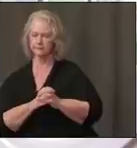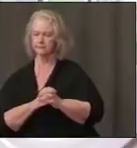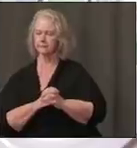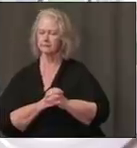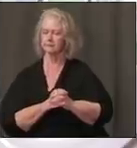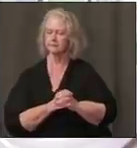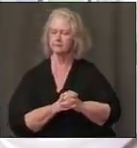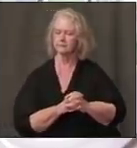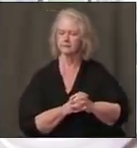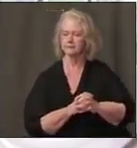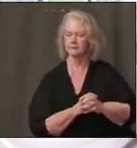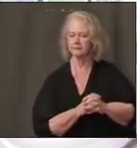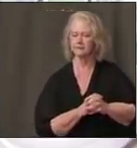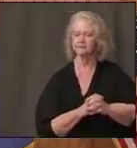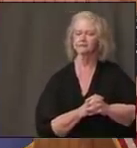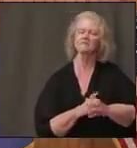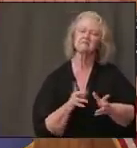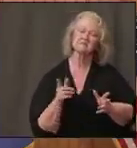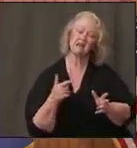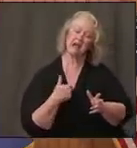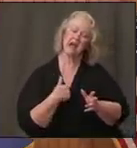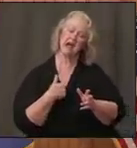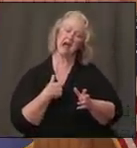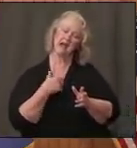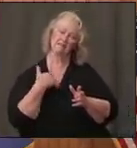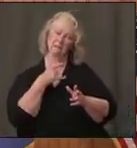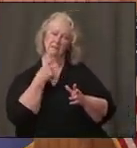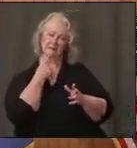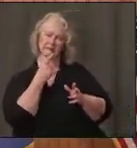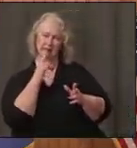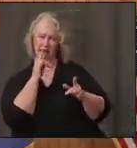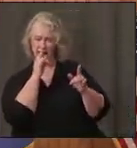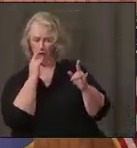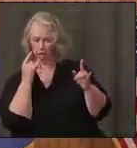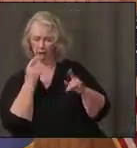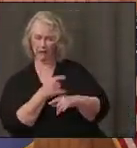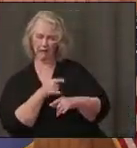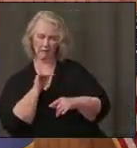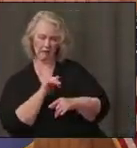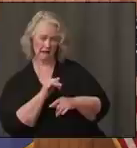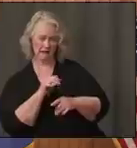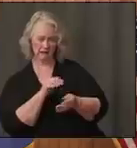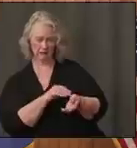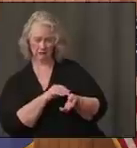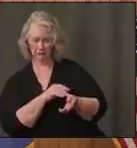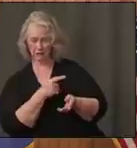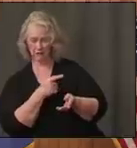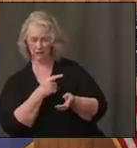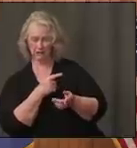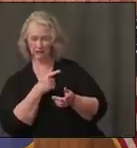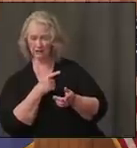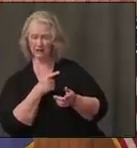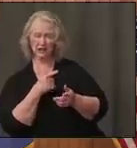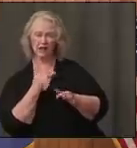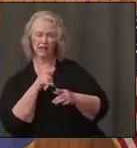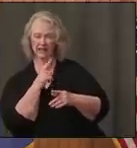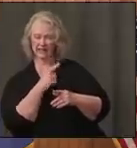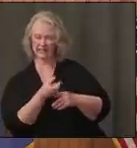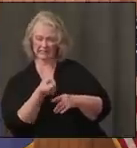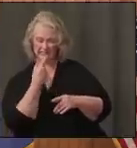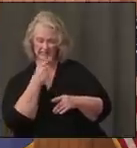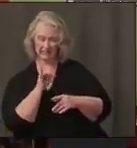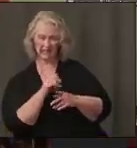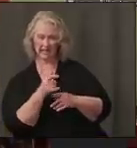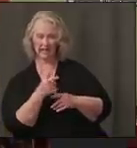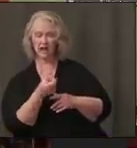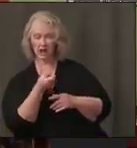say, it's a little ironic that the president is taking hydroxychloroquine as a prophylactic and refusing to use a face